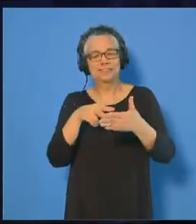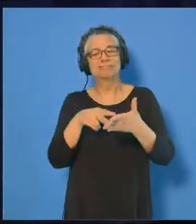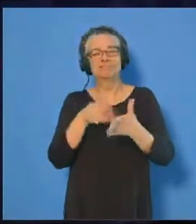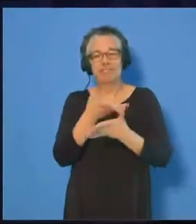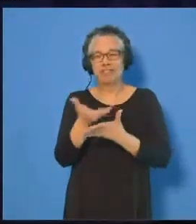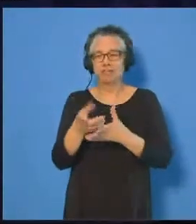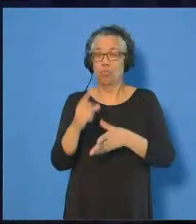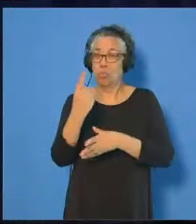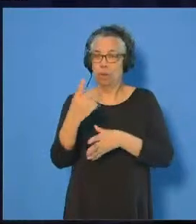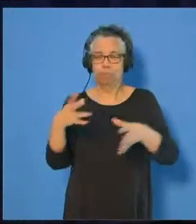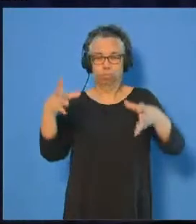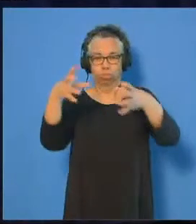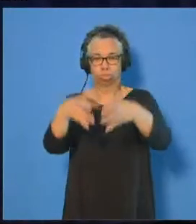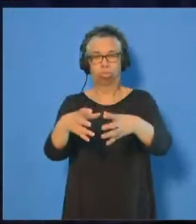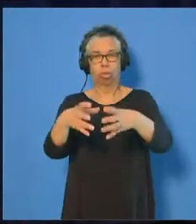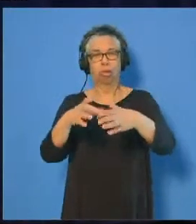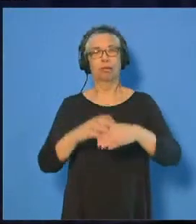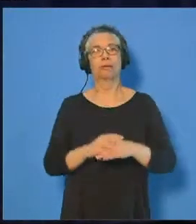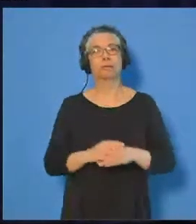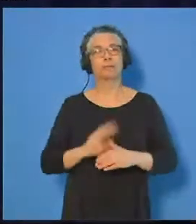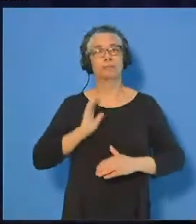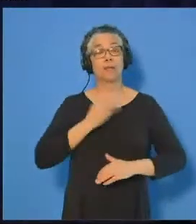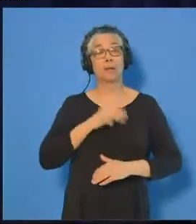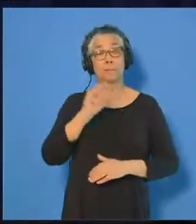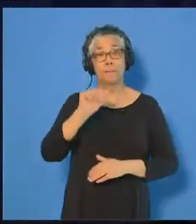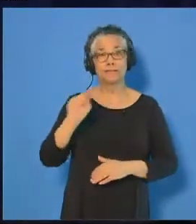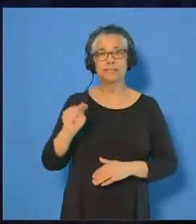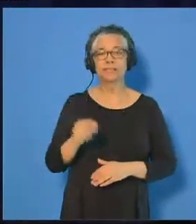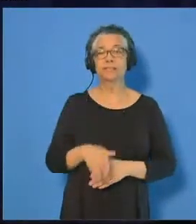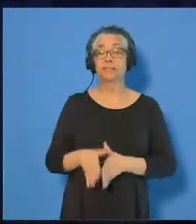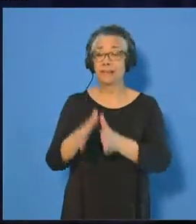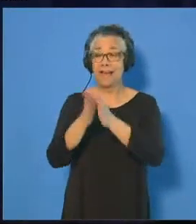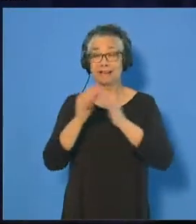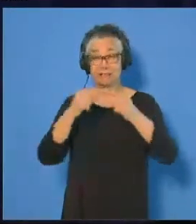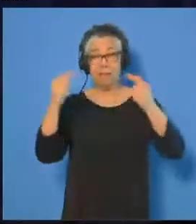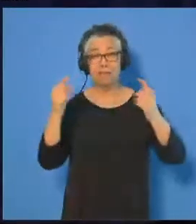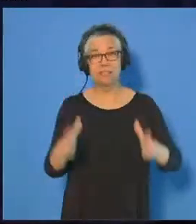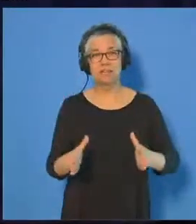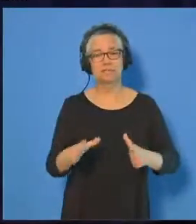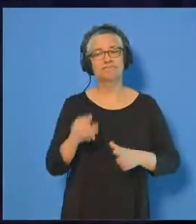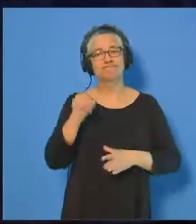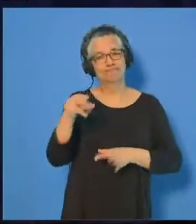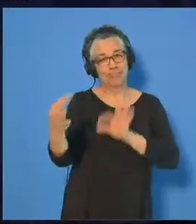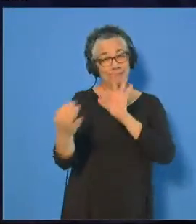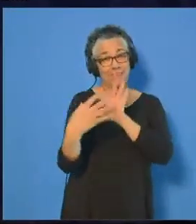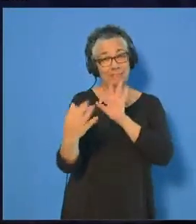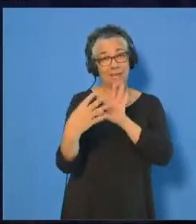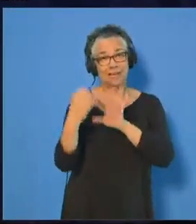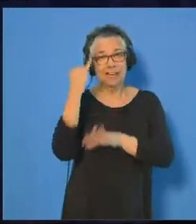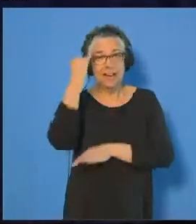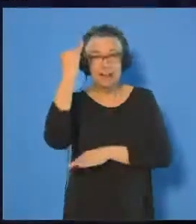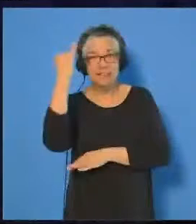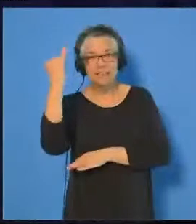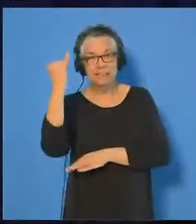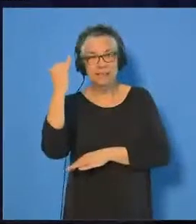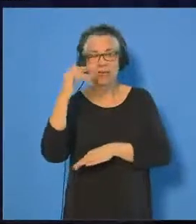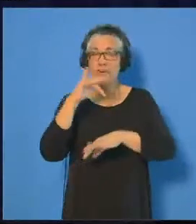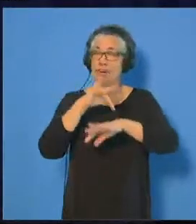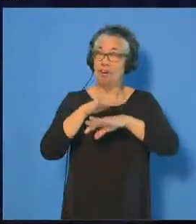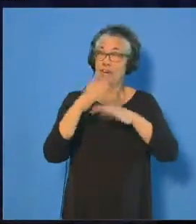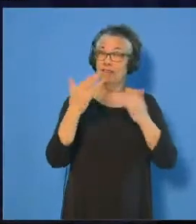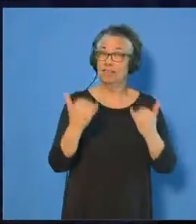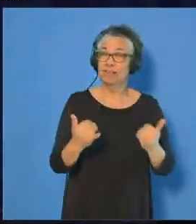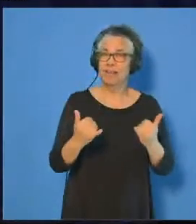in one place. Our ministers have reached out to the opposition, seeking their feedback and ideas, and earlier today, I've